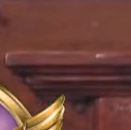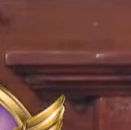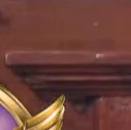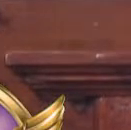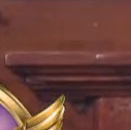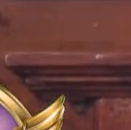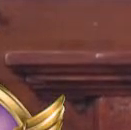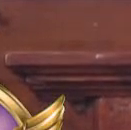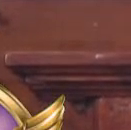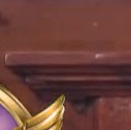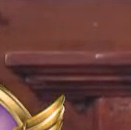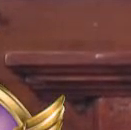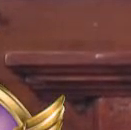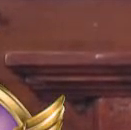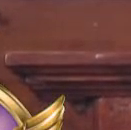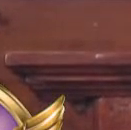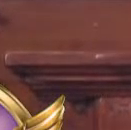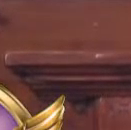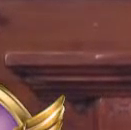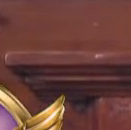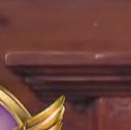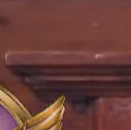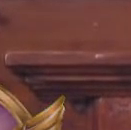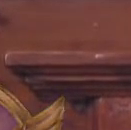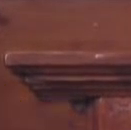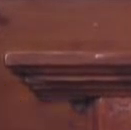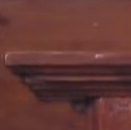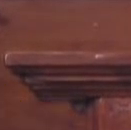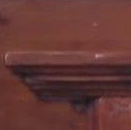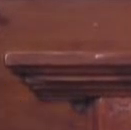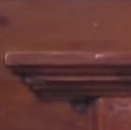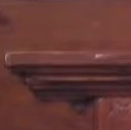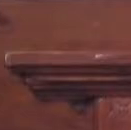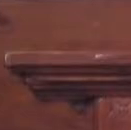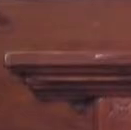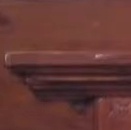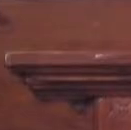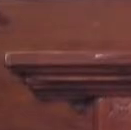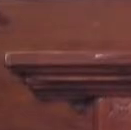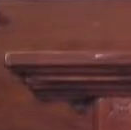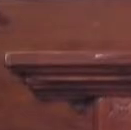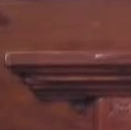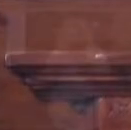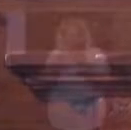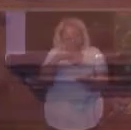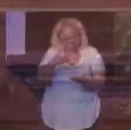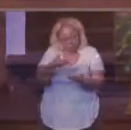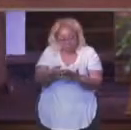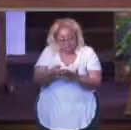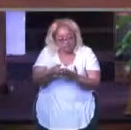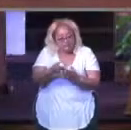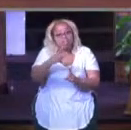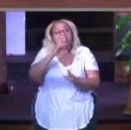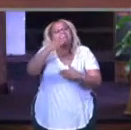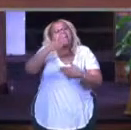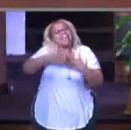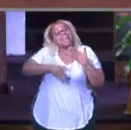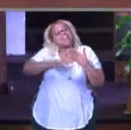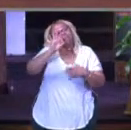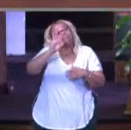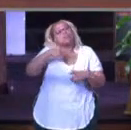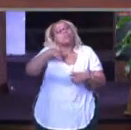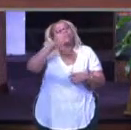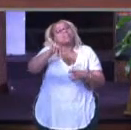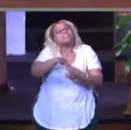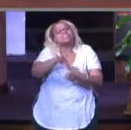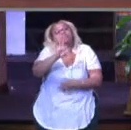we were in John chapter 20 and we were talking about the locked doors, right? And we arrived at the fact at the end of the sermon that we